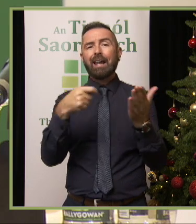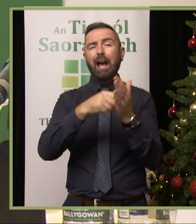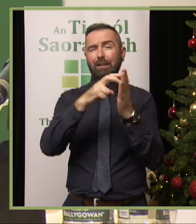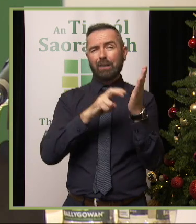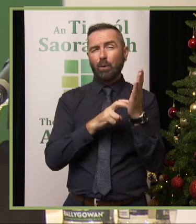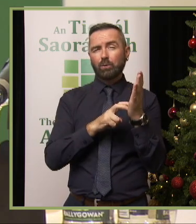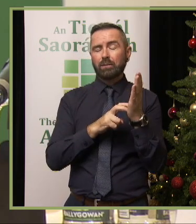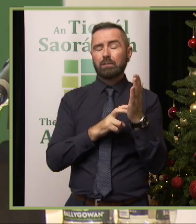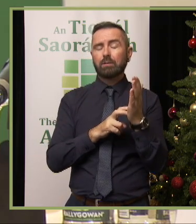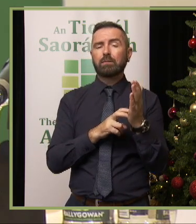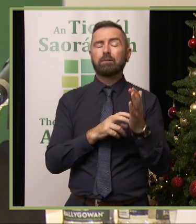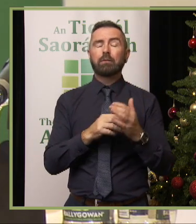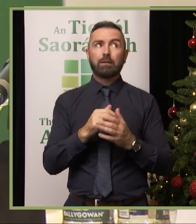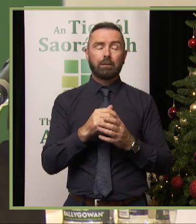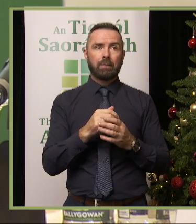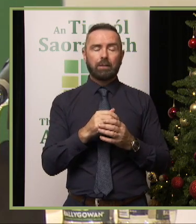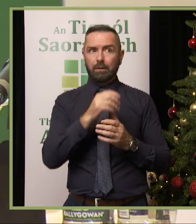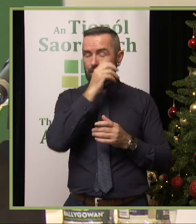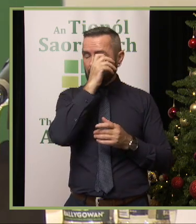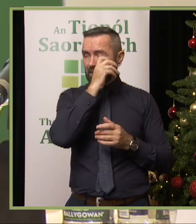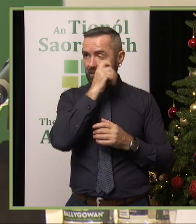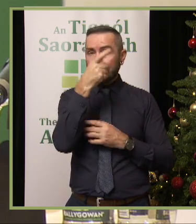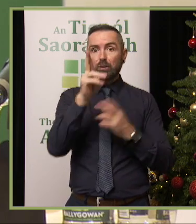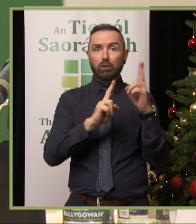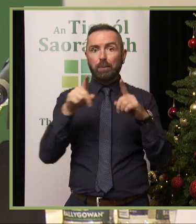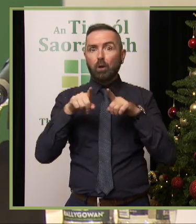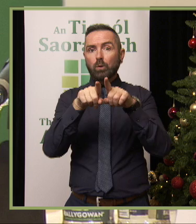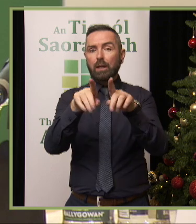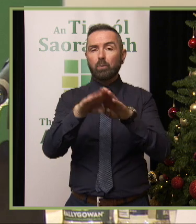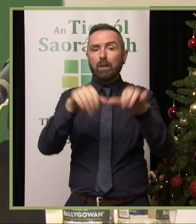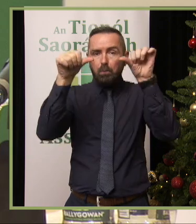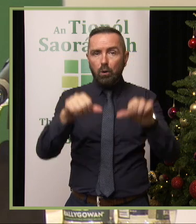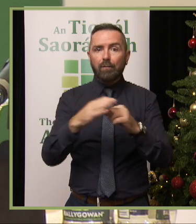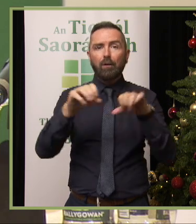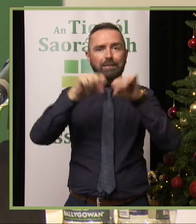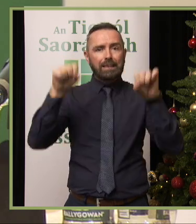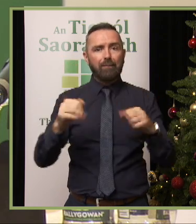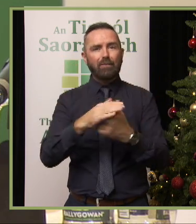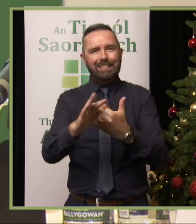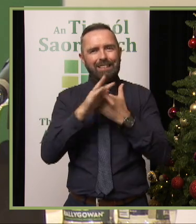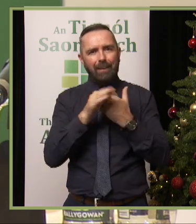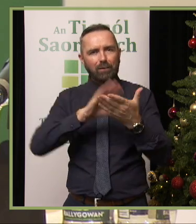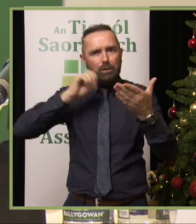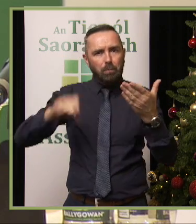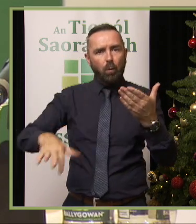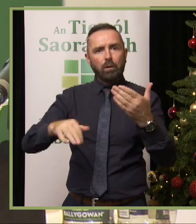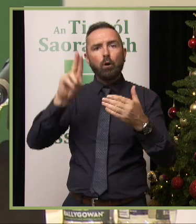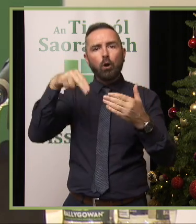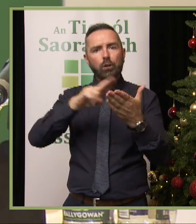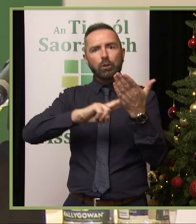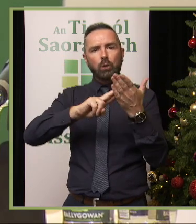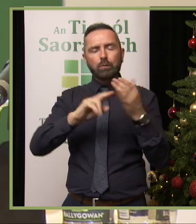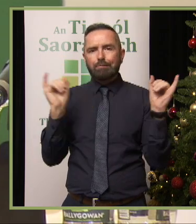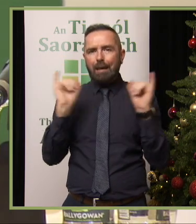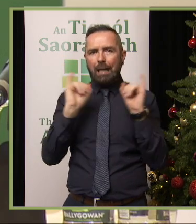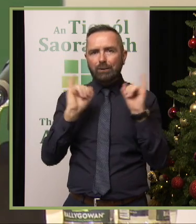somewhere. This should coincide with the approval of schemes for the safe disposal of unused hazardous materials as well as